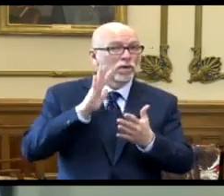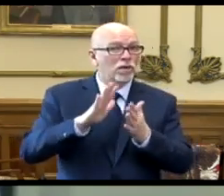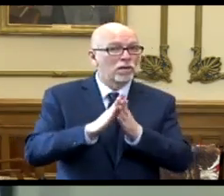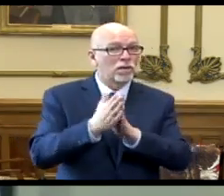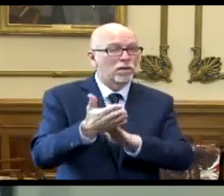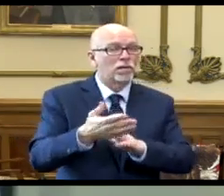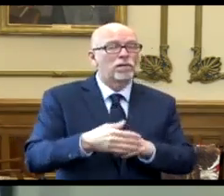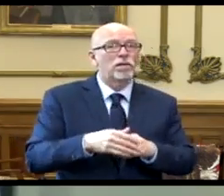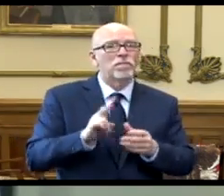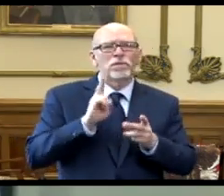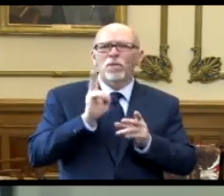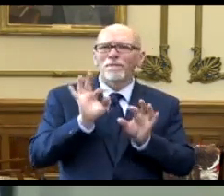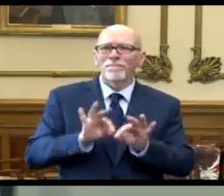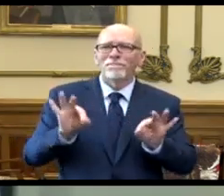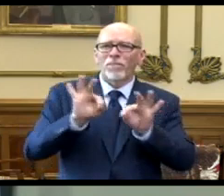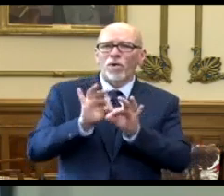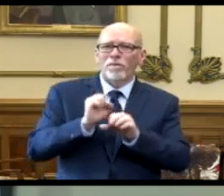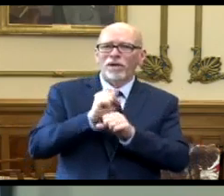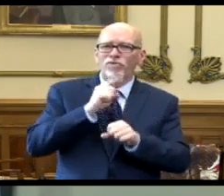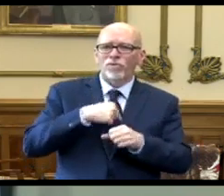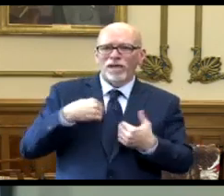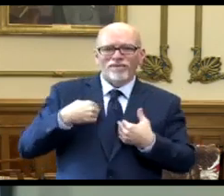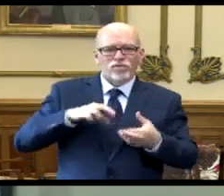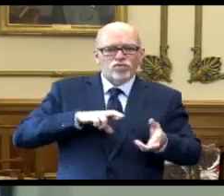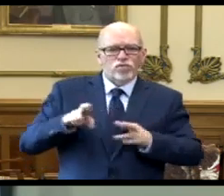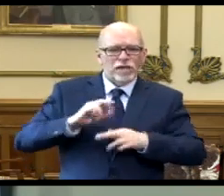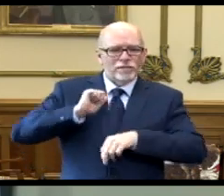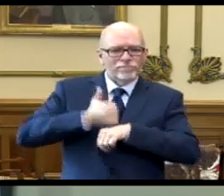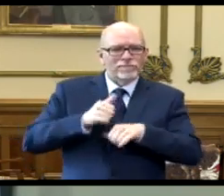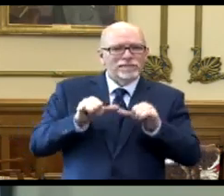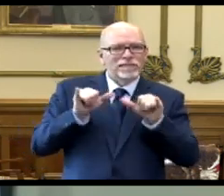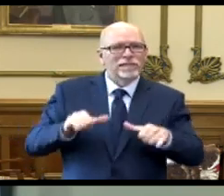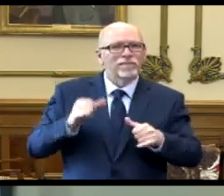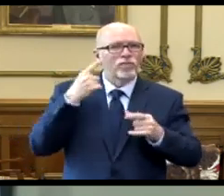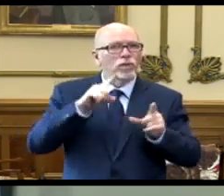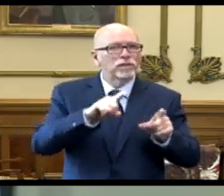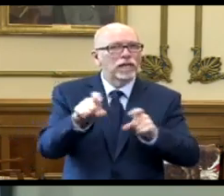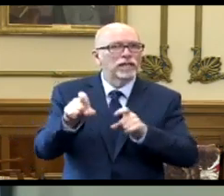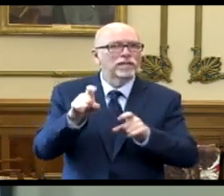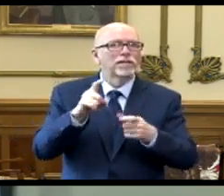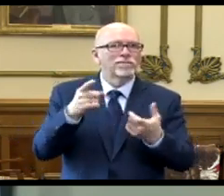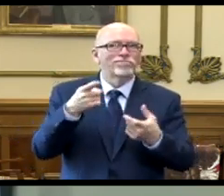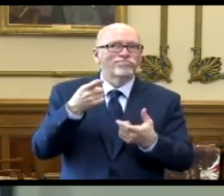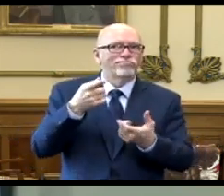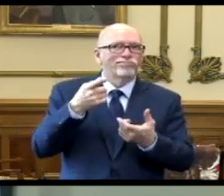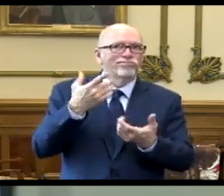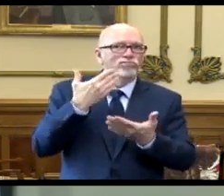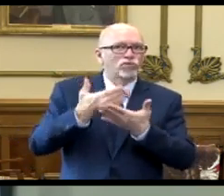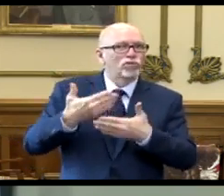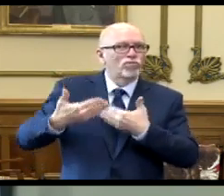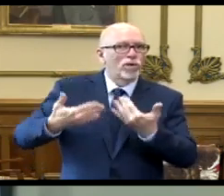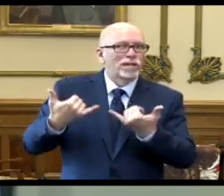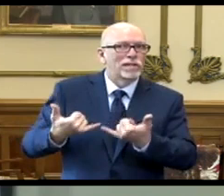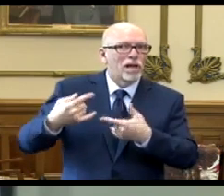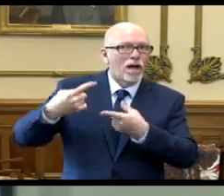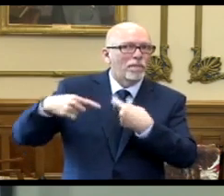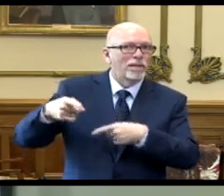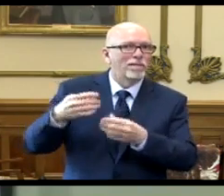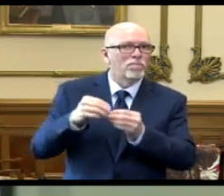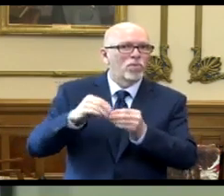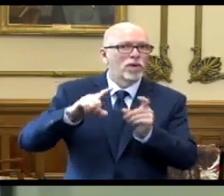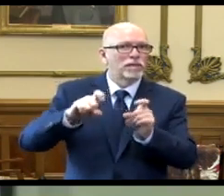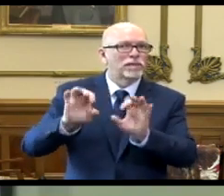it's essential that we have ready access to testing. So obviously great progress on the horizon in that